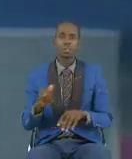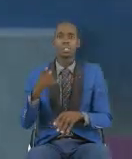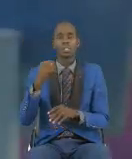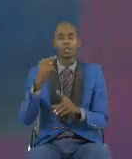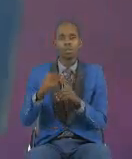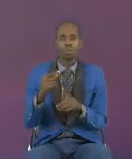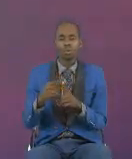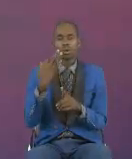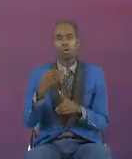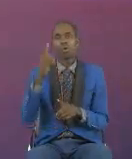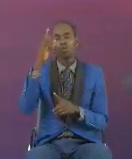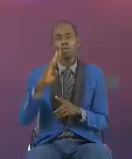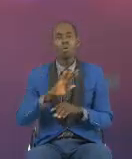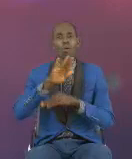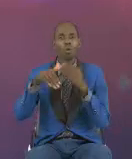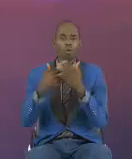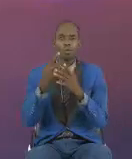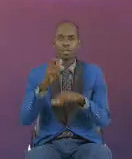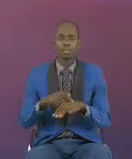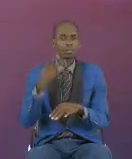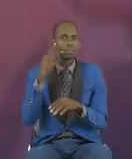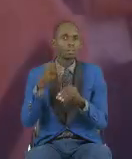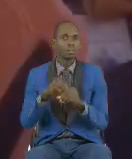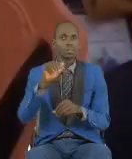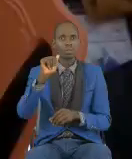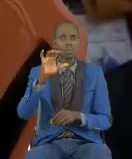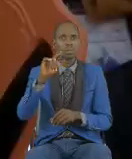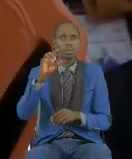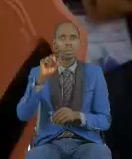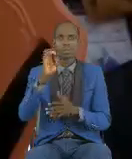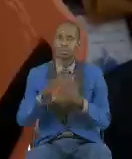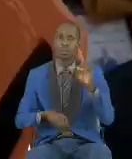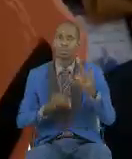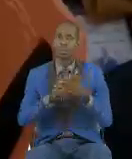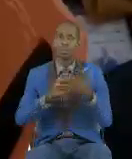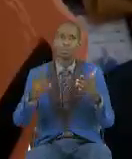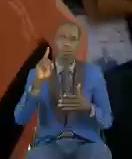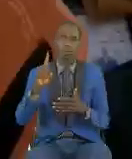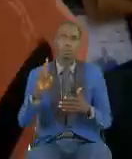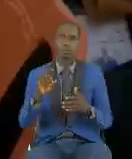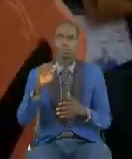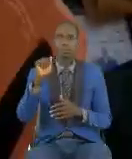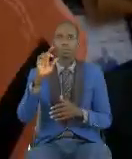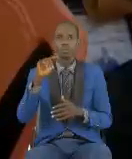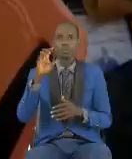all the time. Look at Acts chapter 1 verse 1. Acts chapter